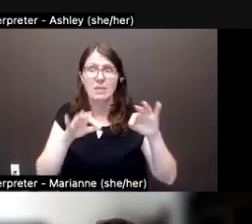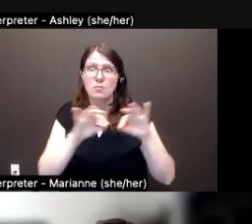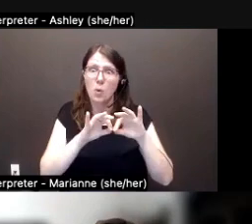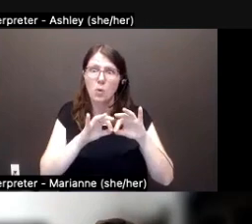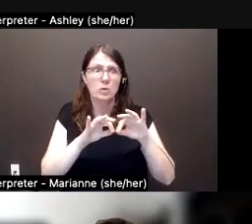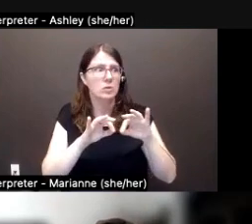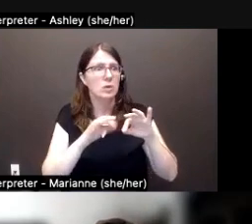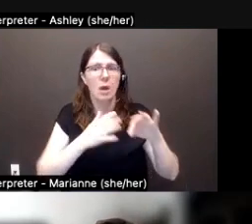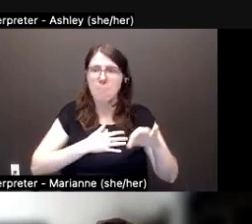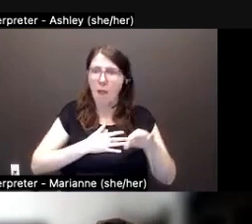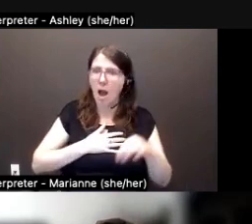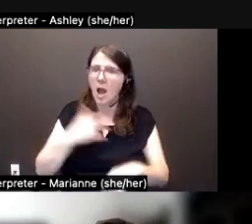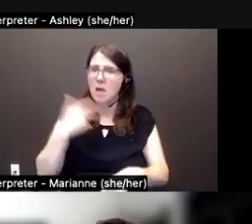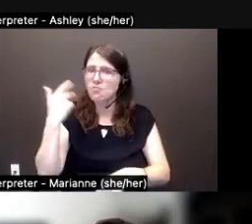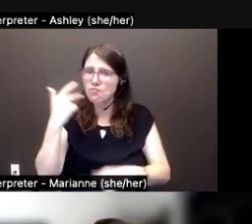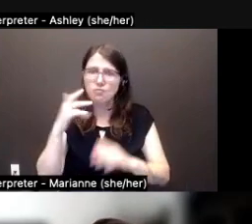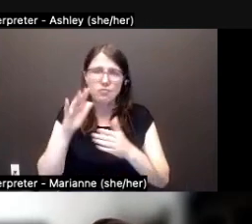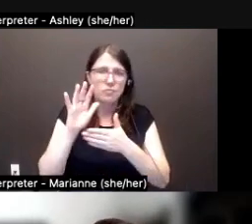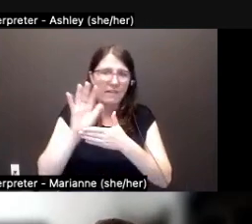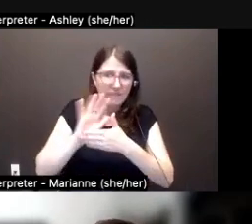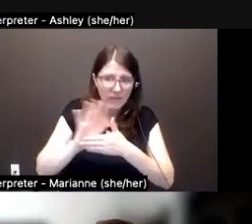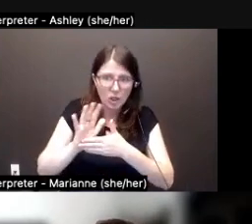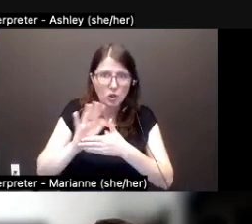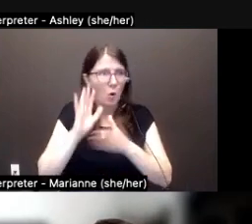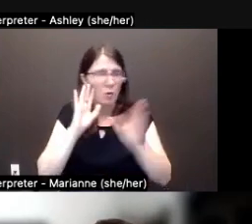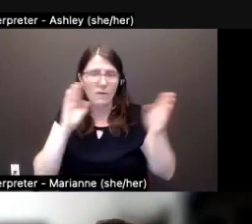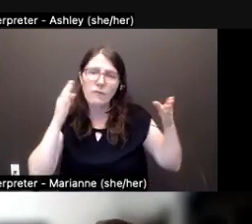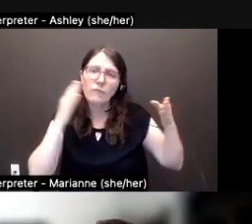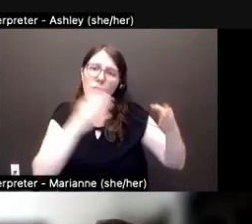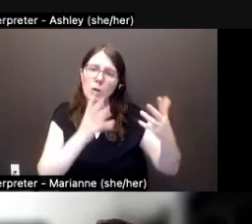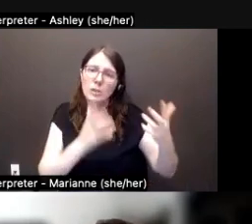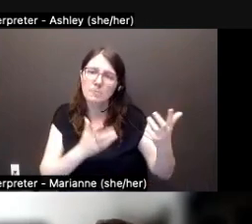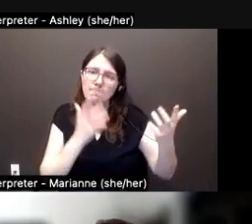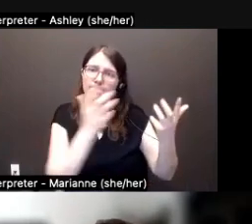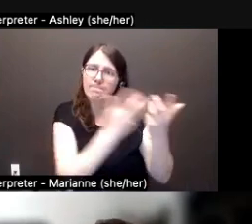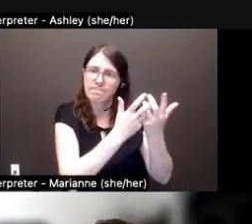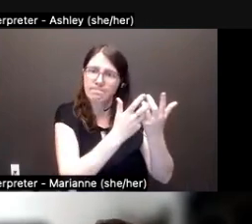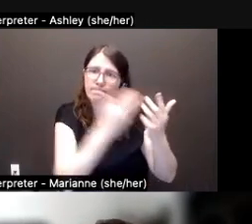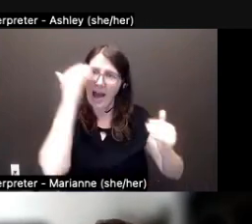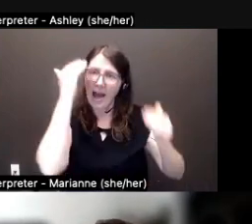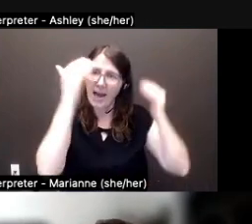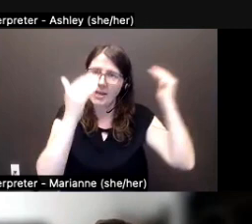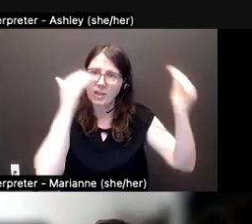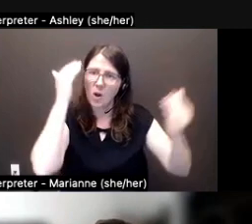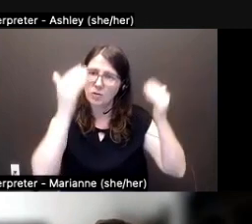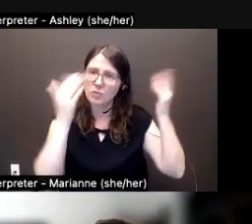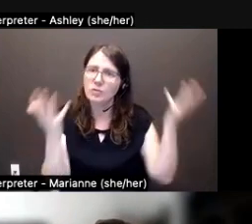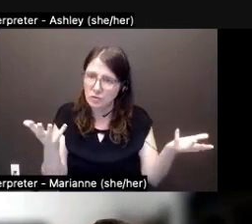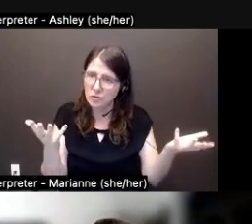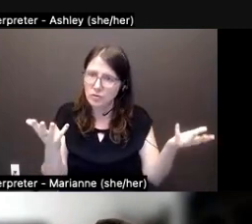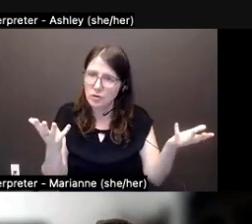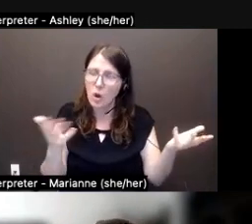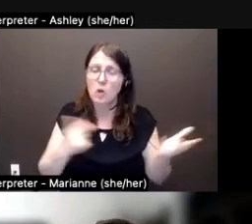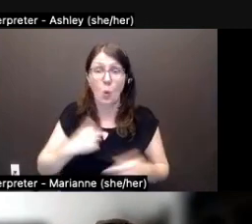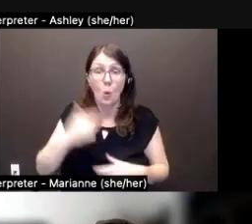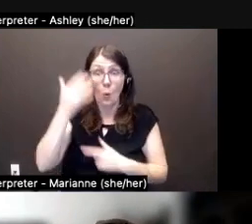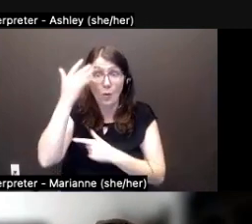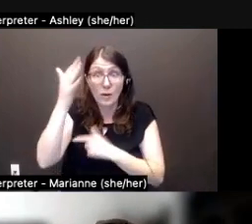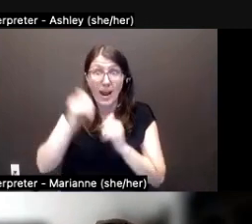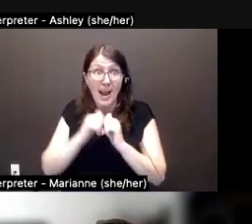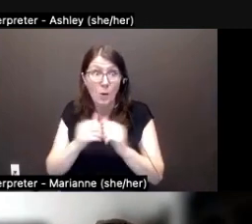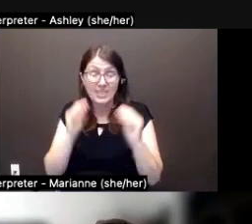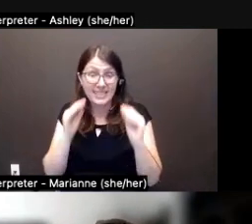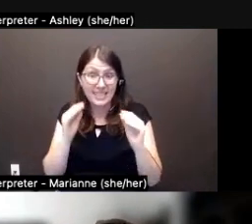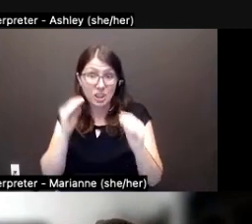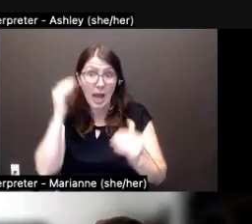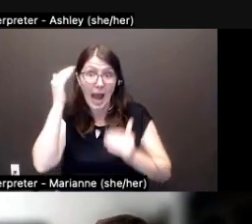my presentation of my videos and my methodology. So after going through all of